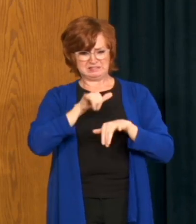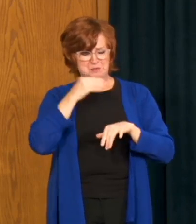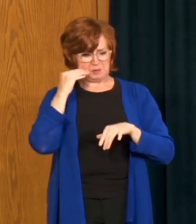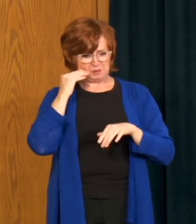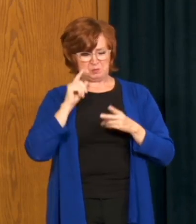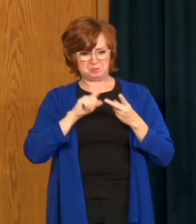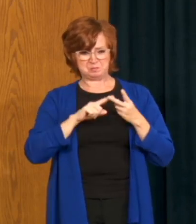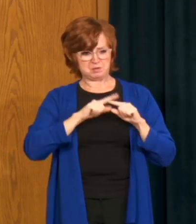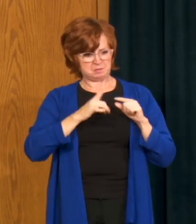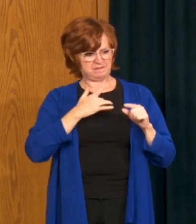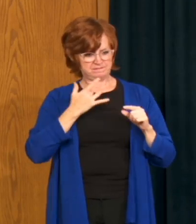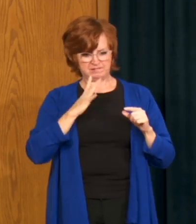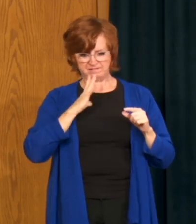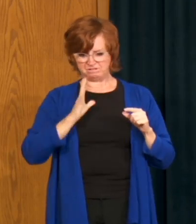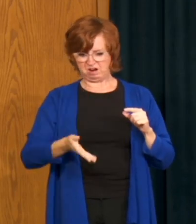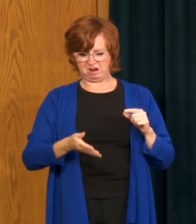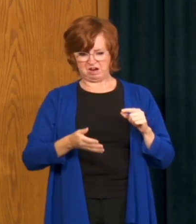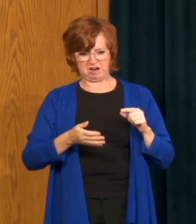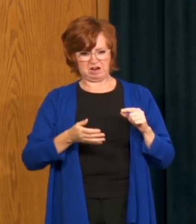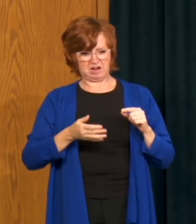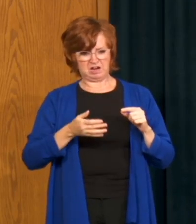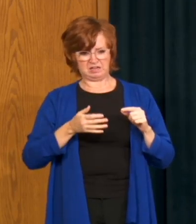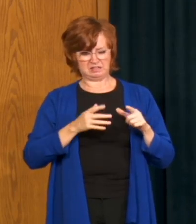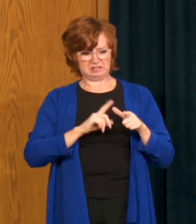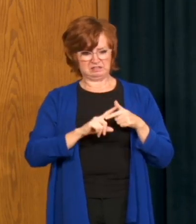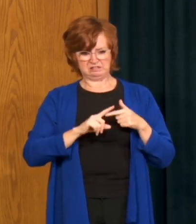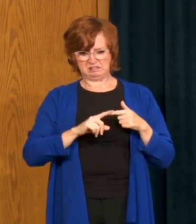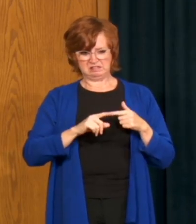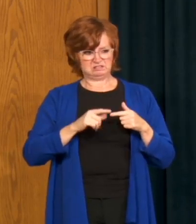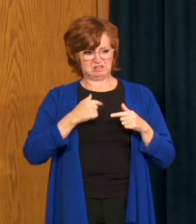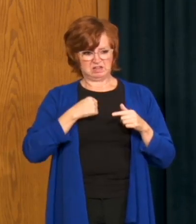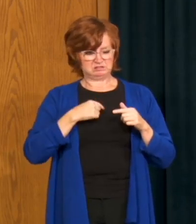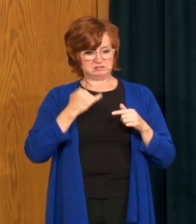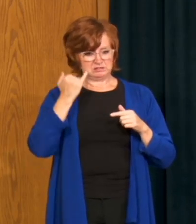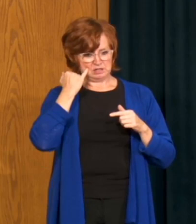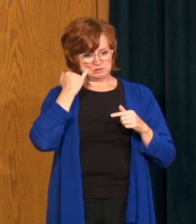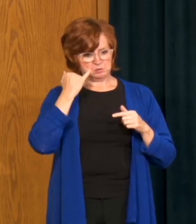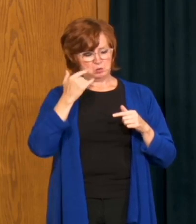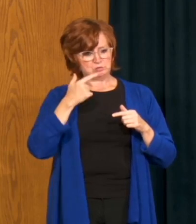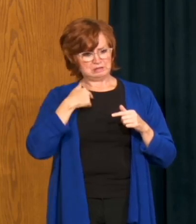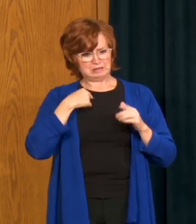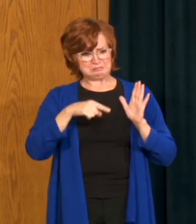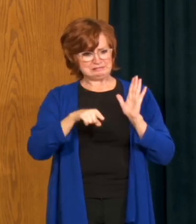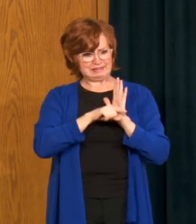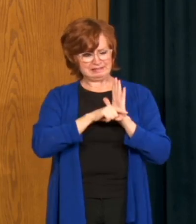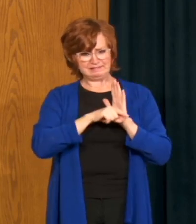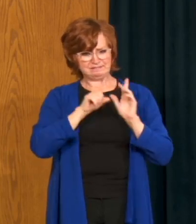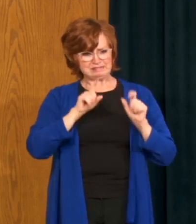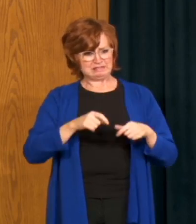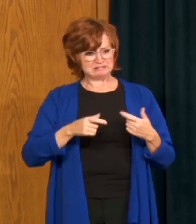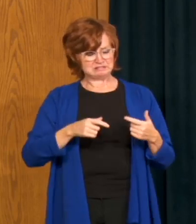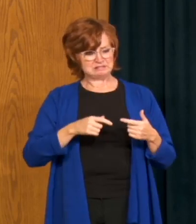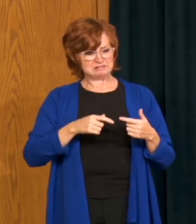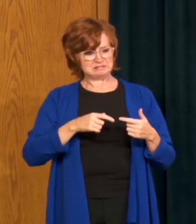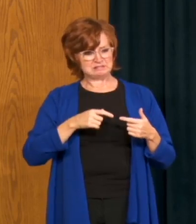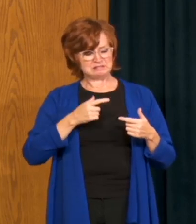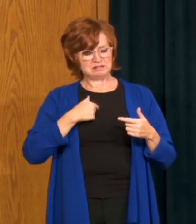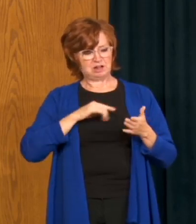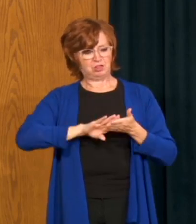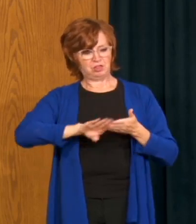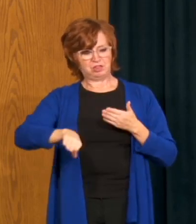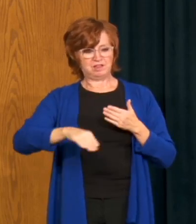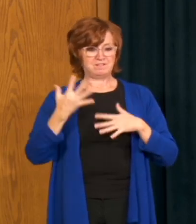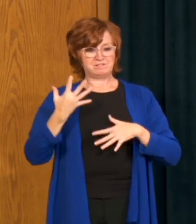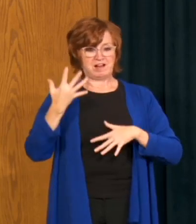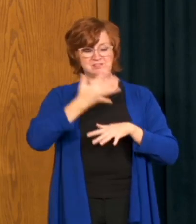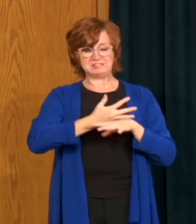now and it's negative, am I free and don't have to stay in quarantine 14 days? And the answer to that, unfortunately, is no. That if